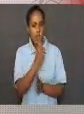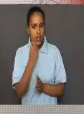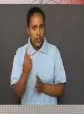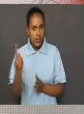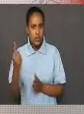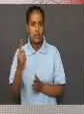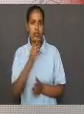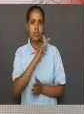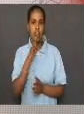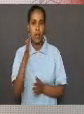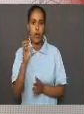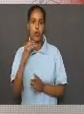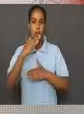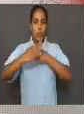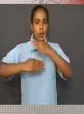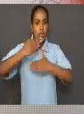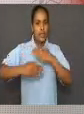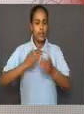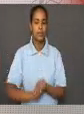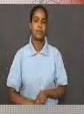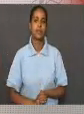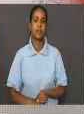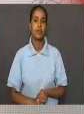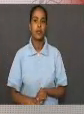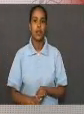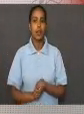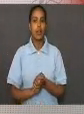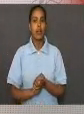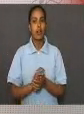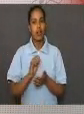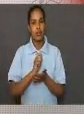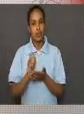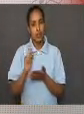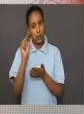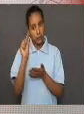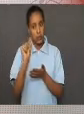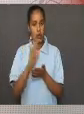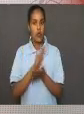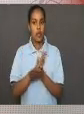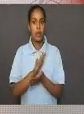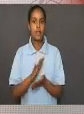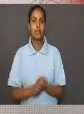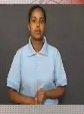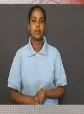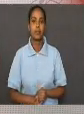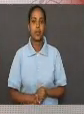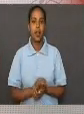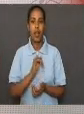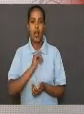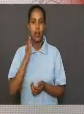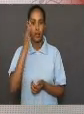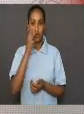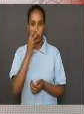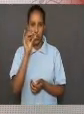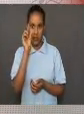each type of process. Write your answers on a piece of paper, and I will see